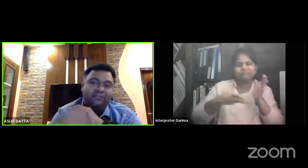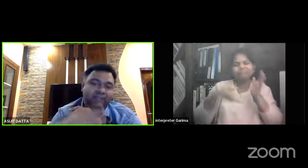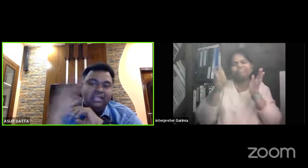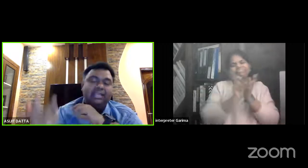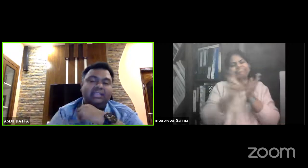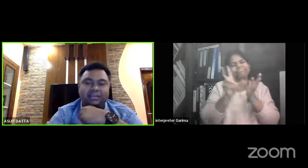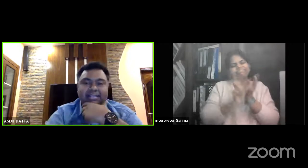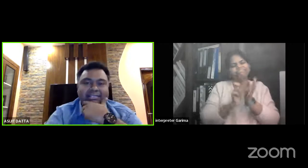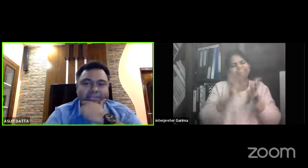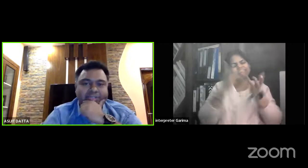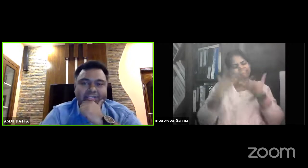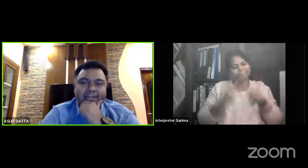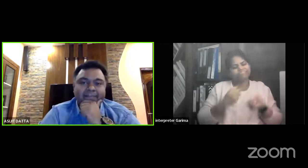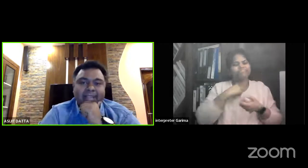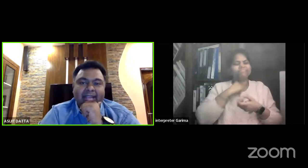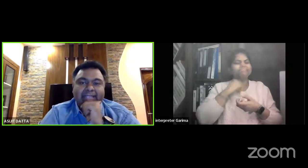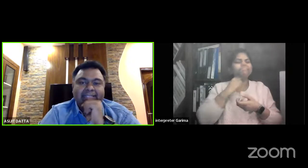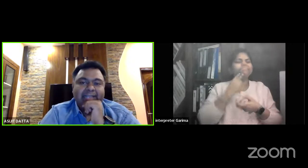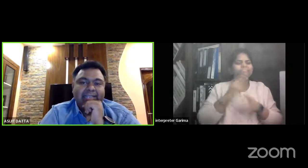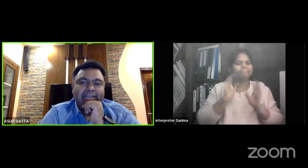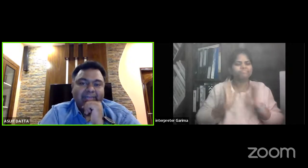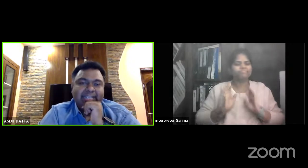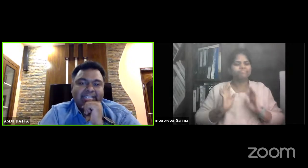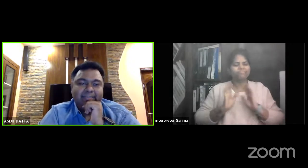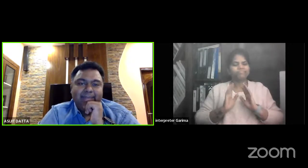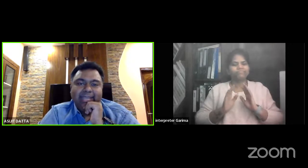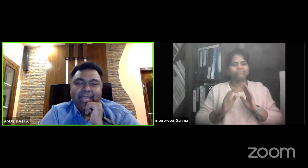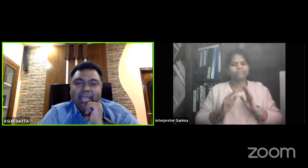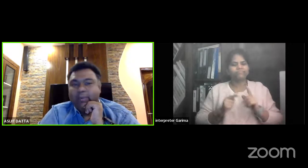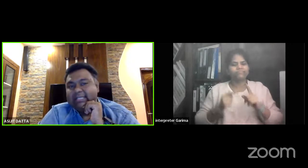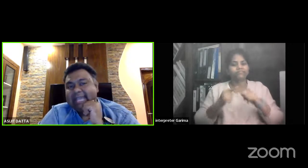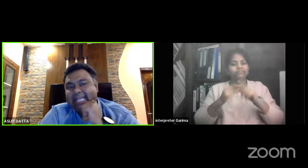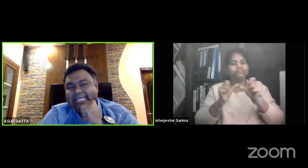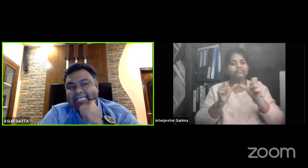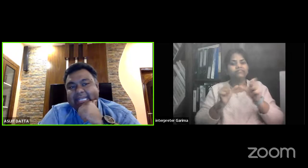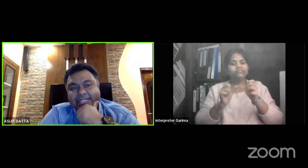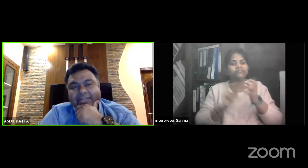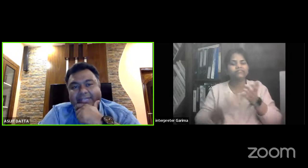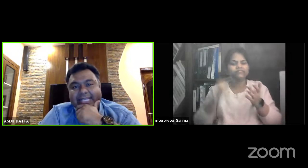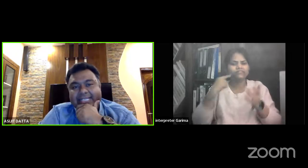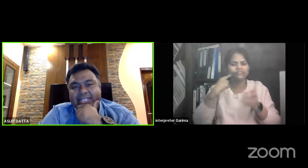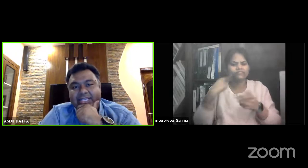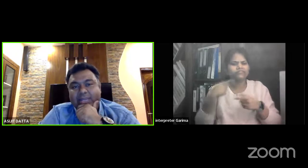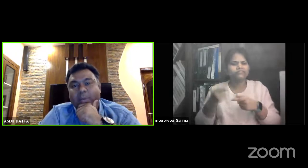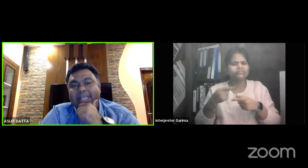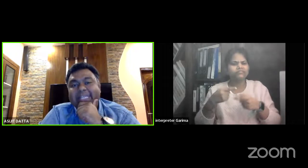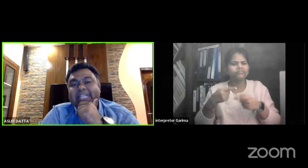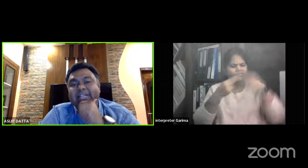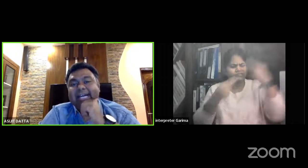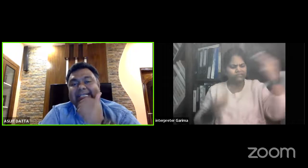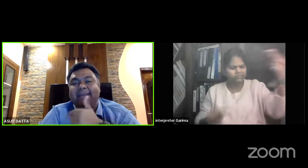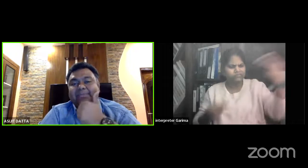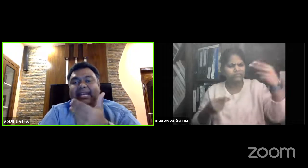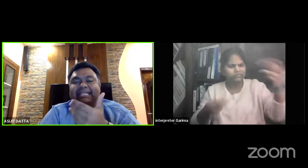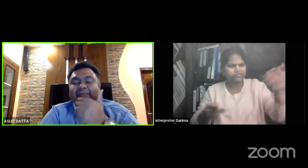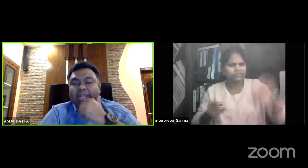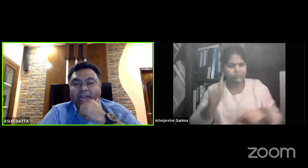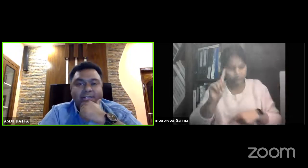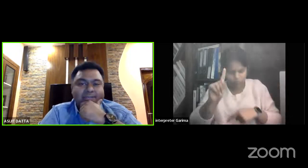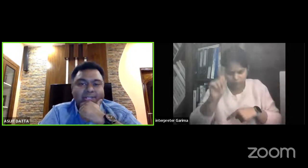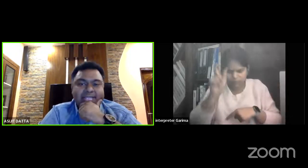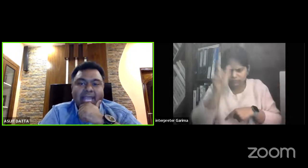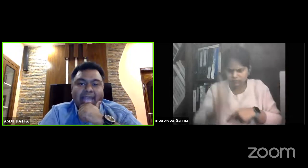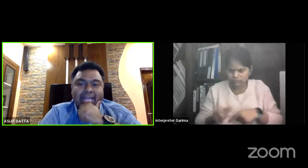a kind of ethereal subject. Dattani culminates the play with Dan's cathartic realization that one either accepts the